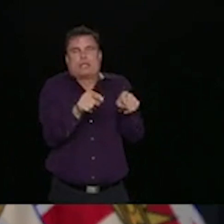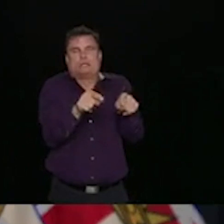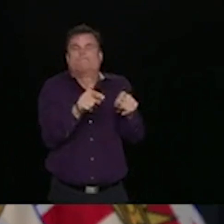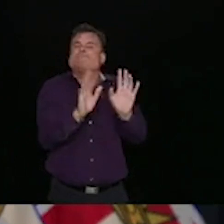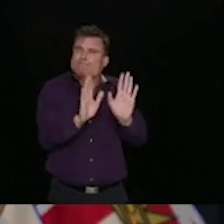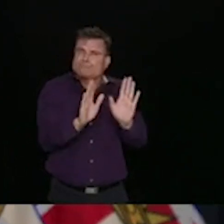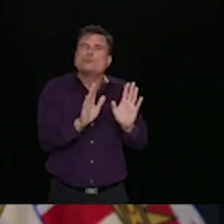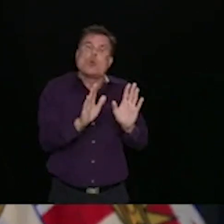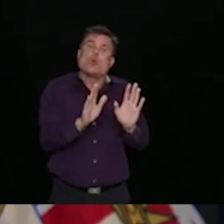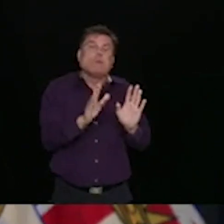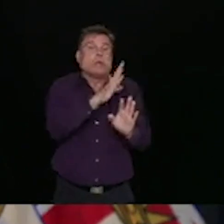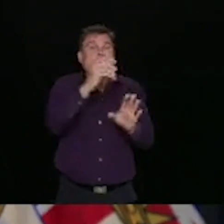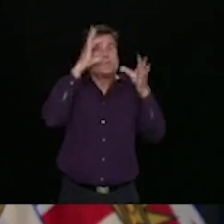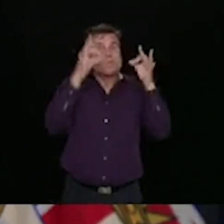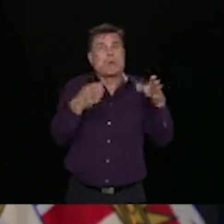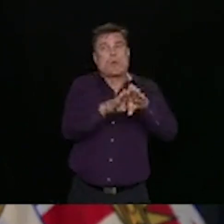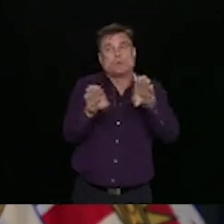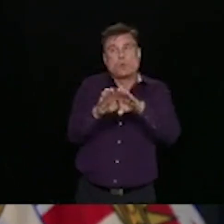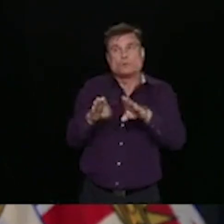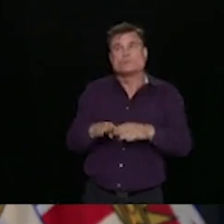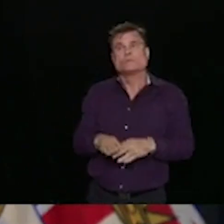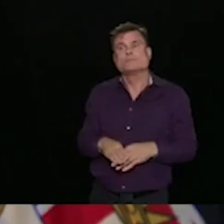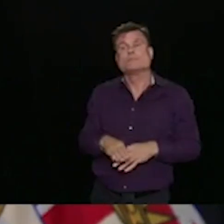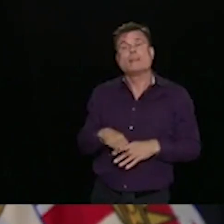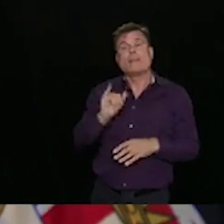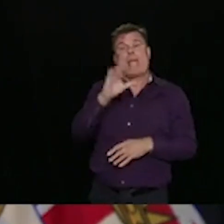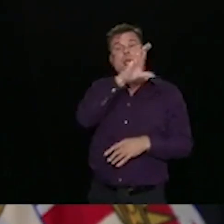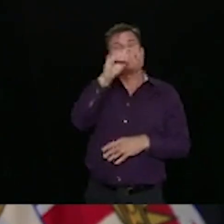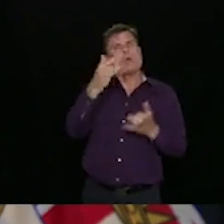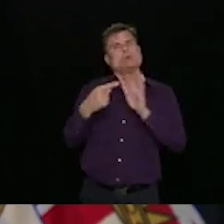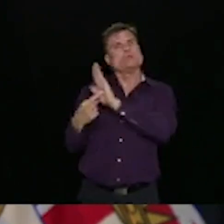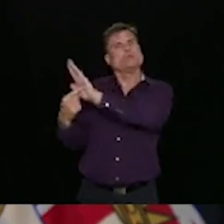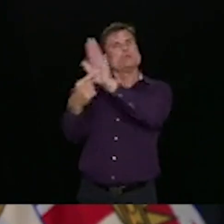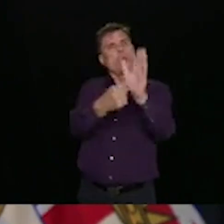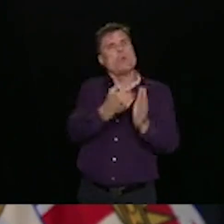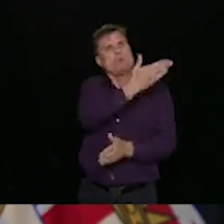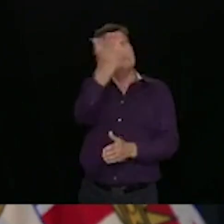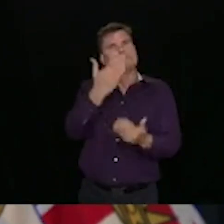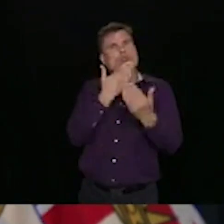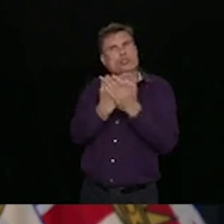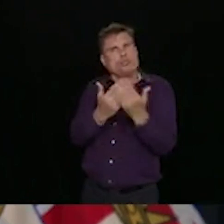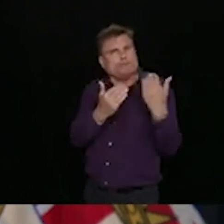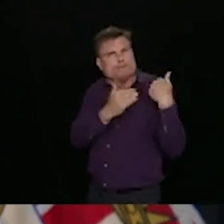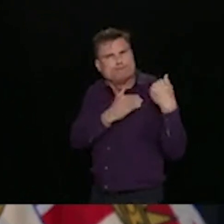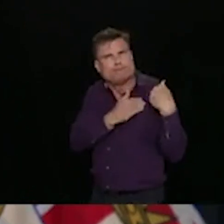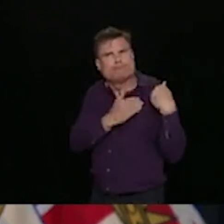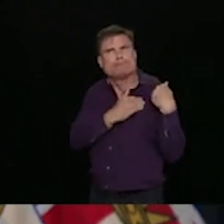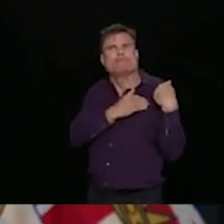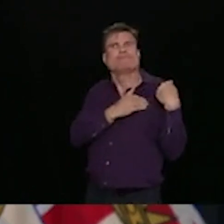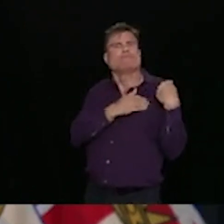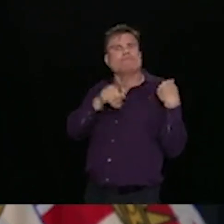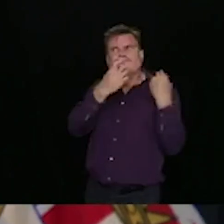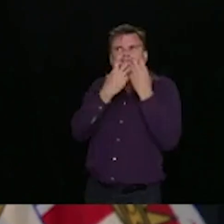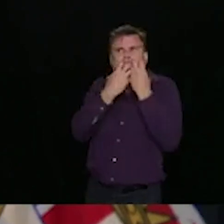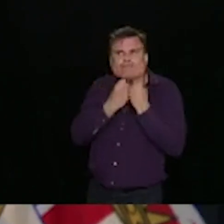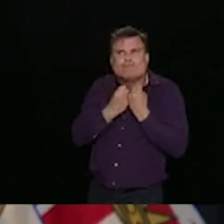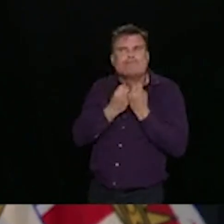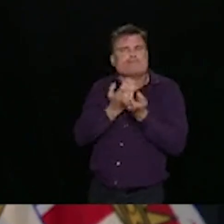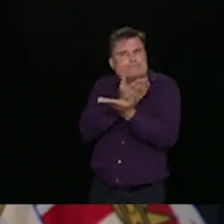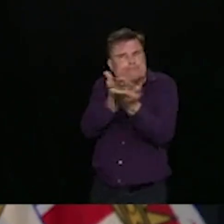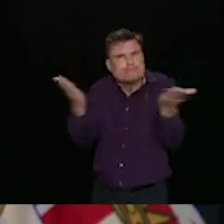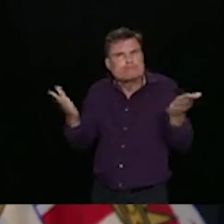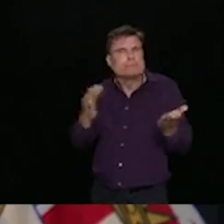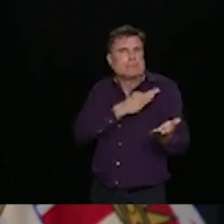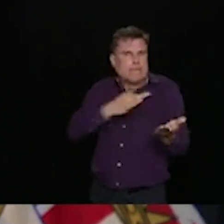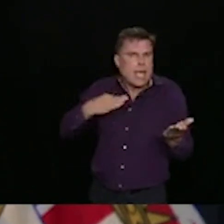may not have been on the advice of public health. Public health will make those decisions if we will make those announcements if we